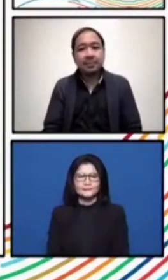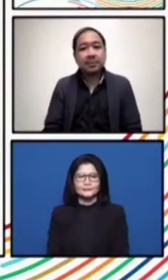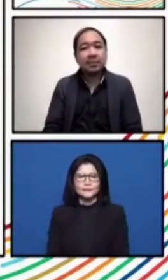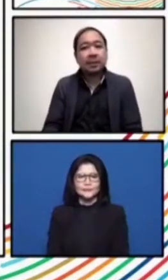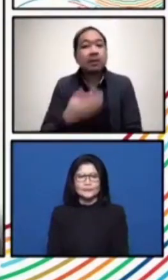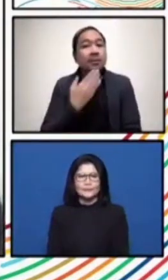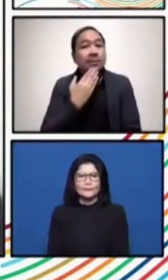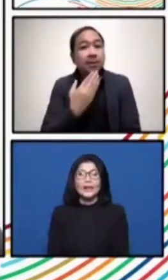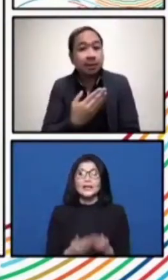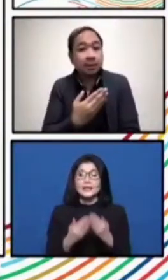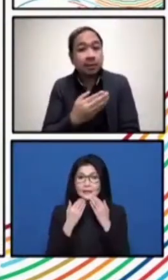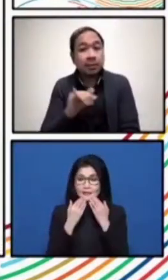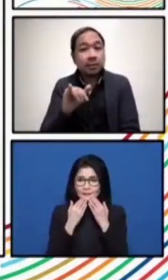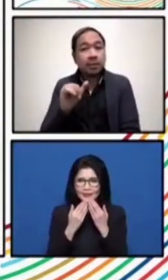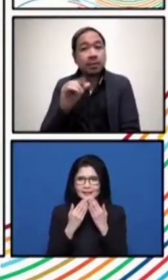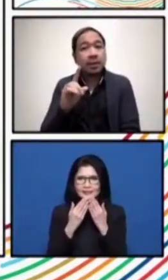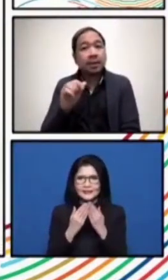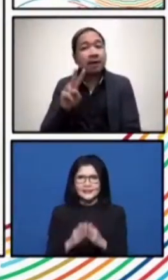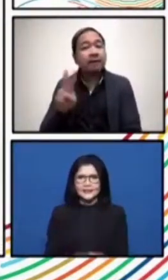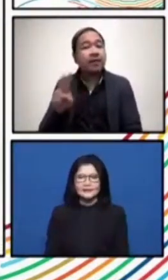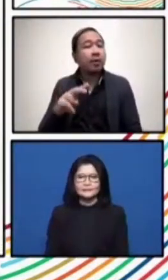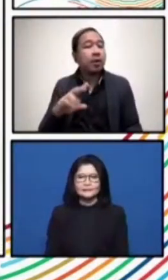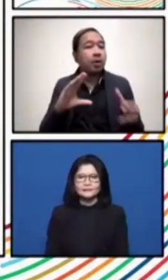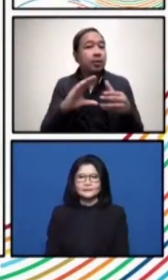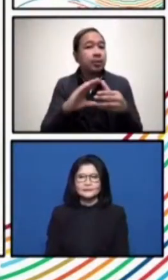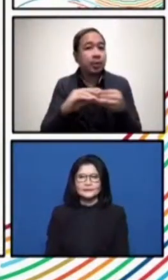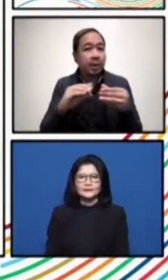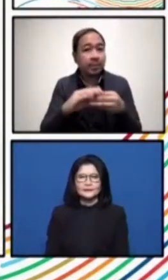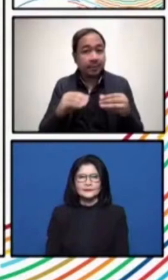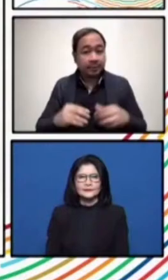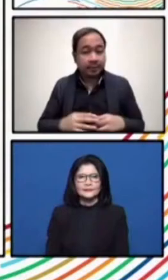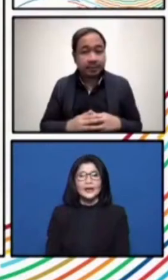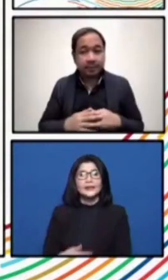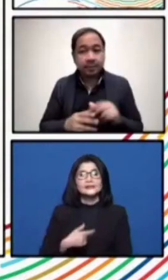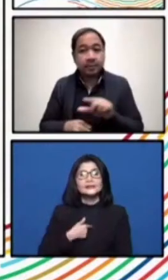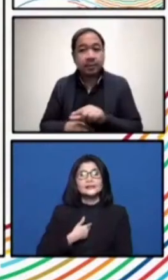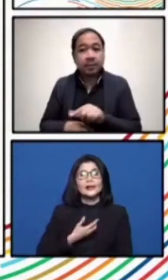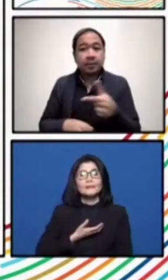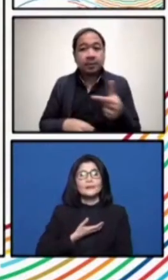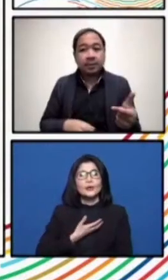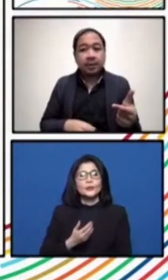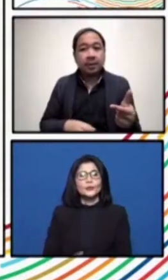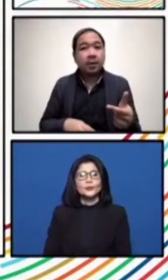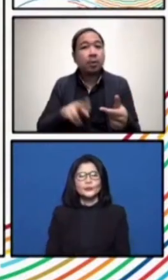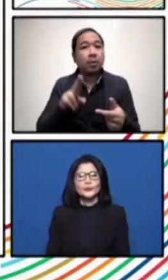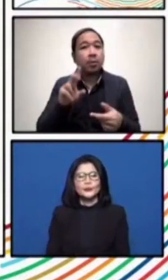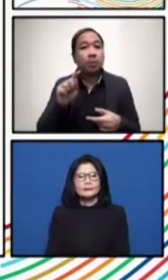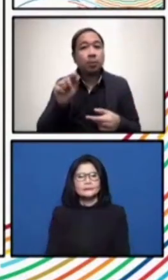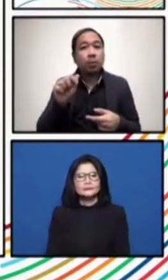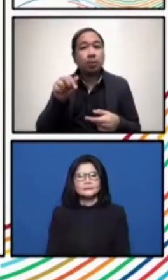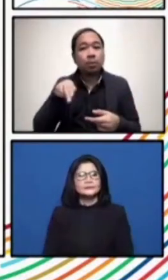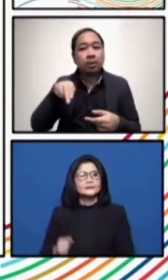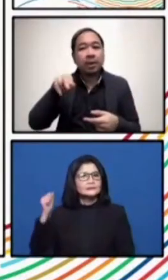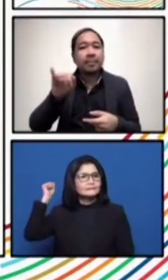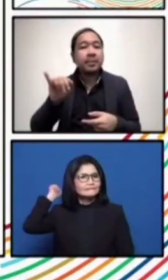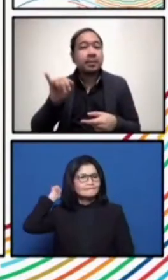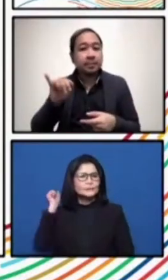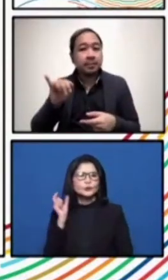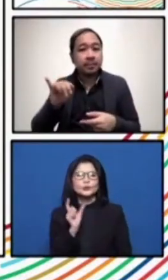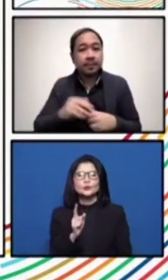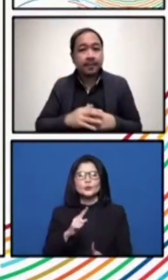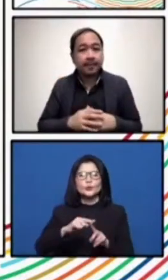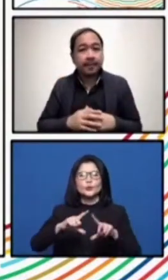for those uh those comments I'd now like to return to Ms utami uh and once again into